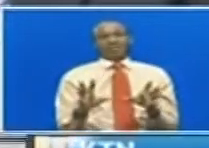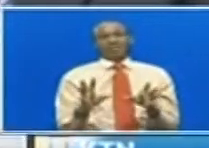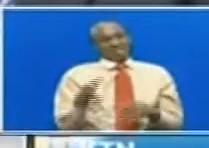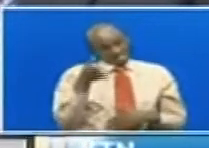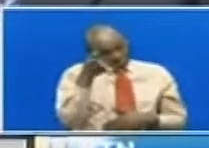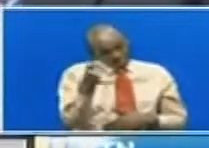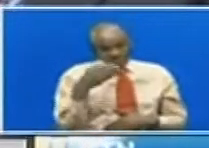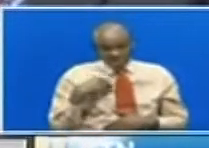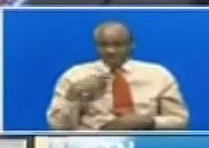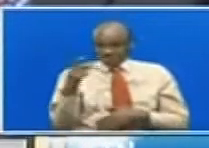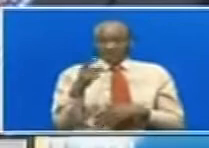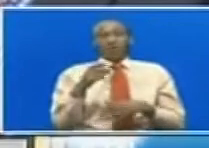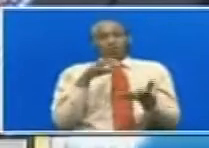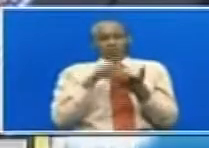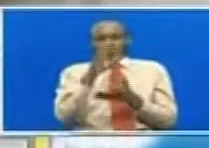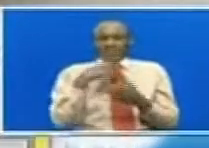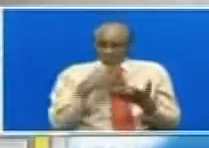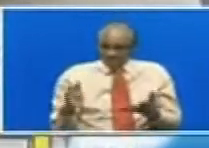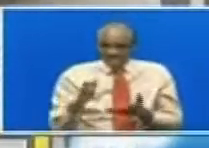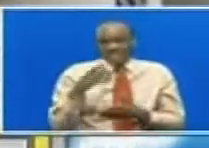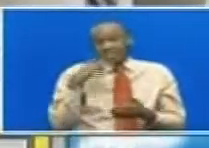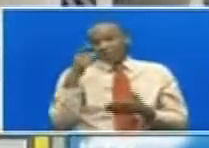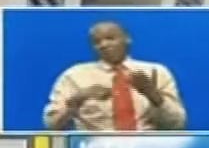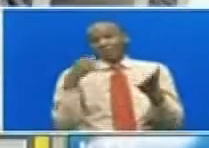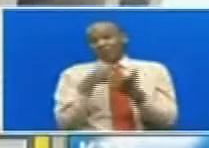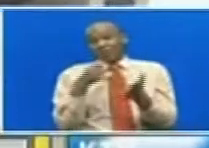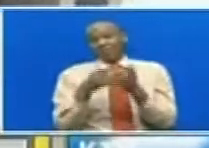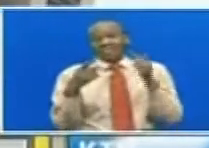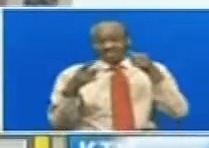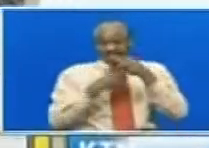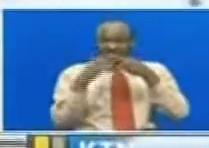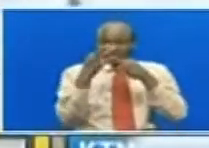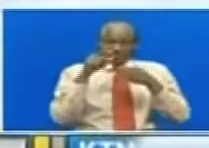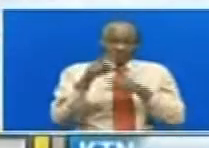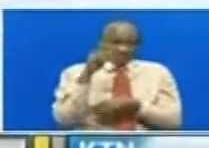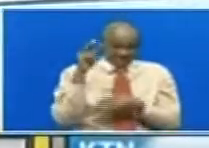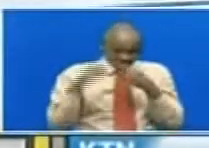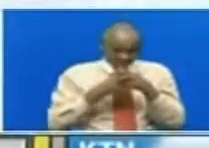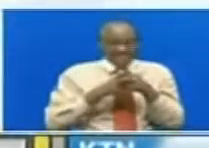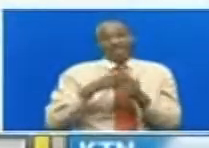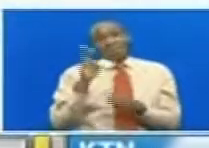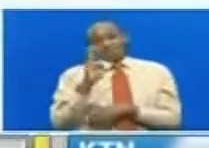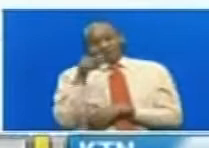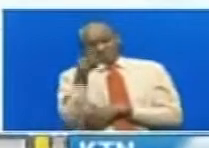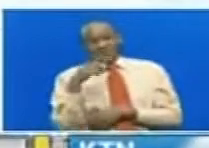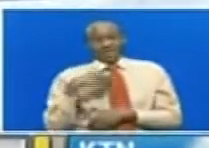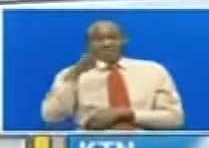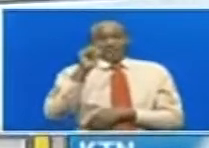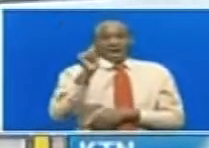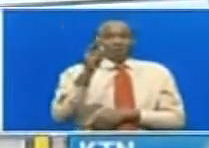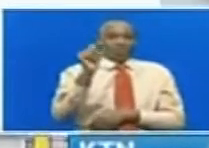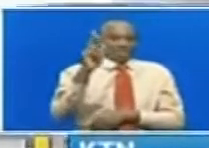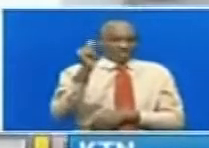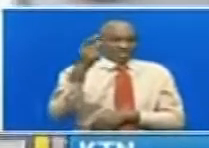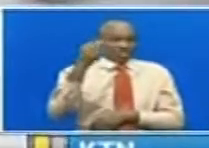Rawat relinquished his position following accusations that he was involved in a 63.7 billion shilling Ponzi scheme in Mauritius. This